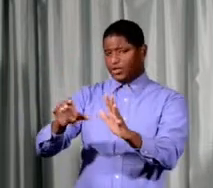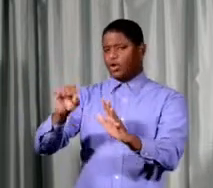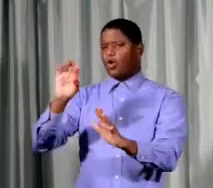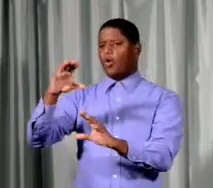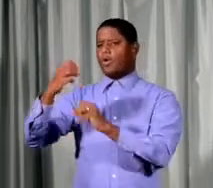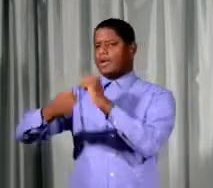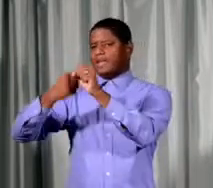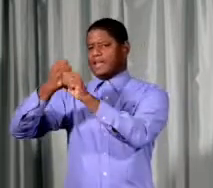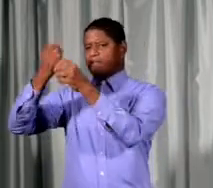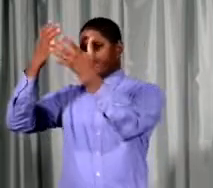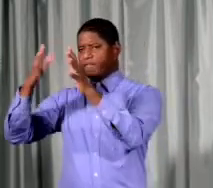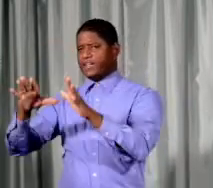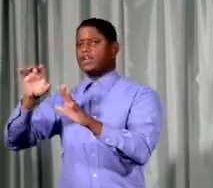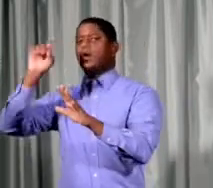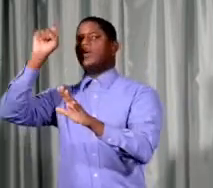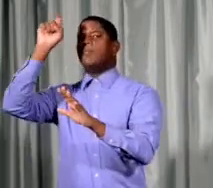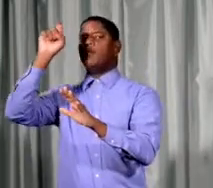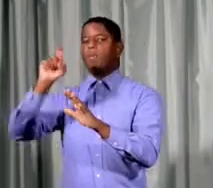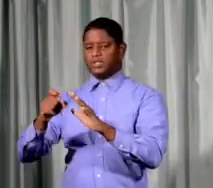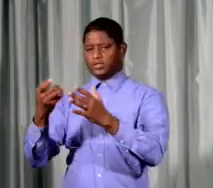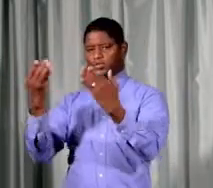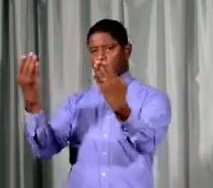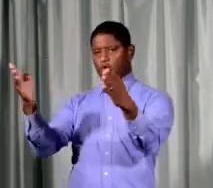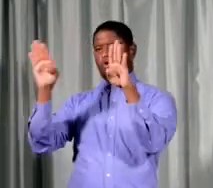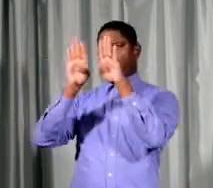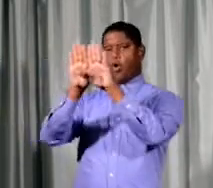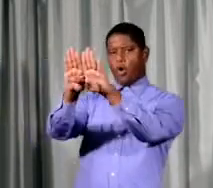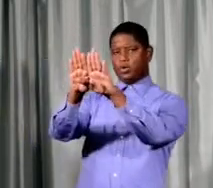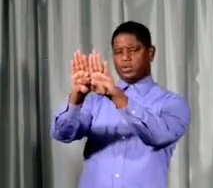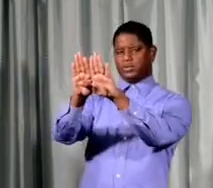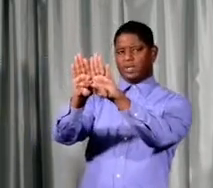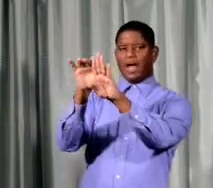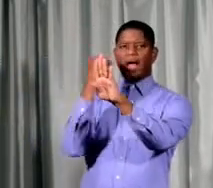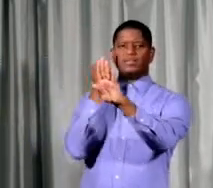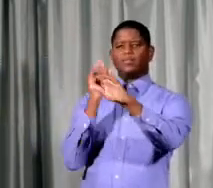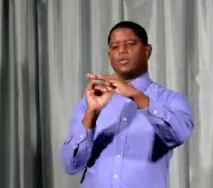Closing entries at the end of a month, at the end of a year,